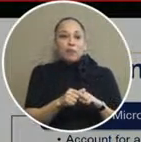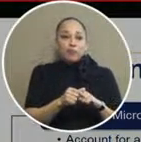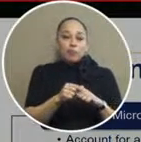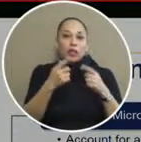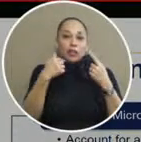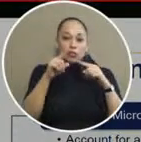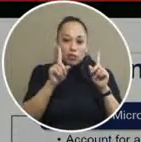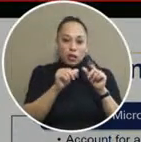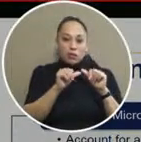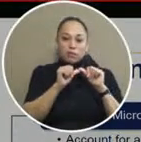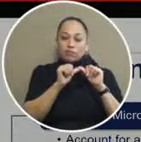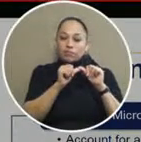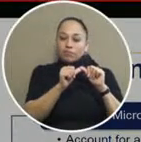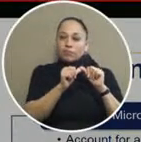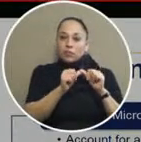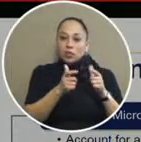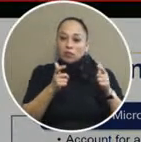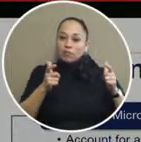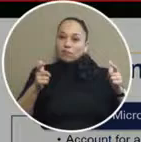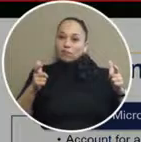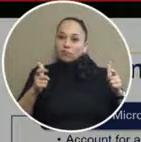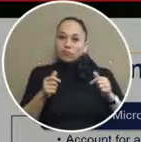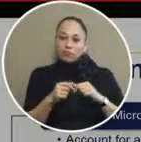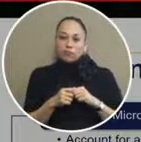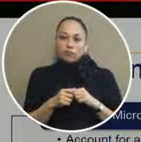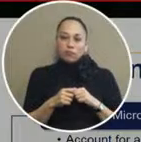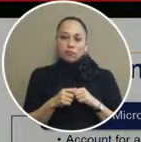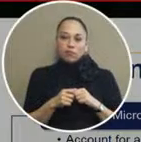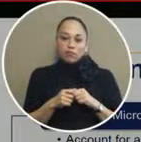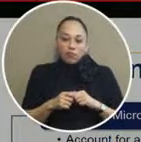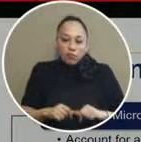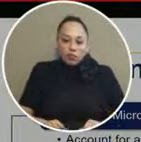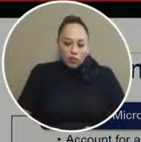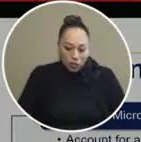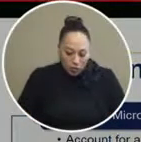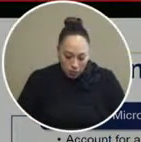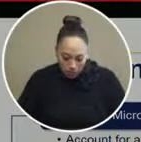be sustainable and to continue to grow and expand. Next slide.